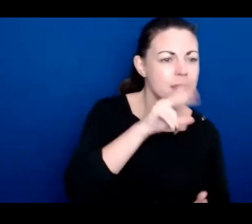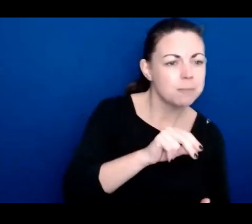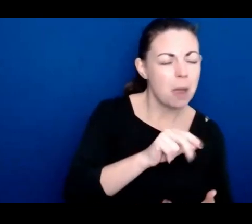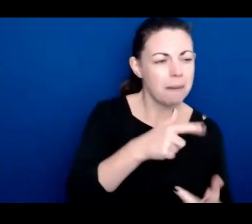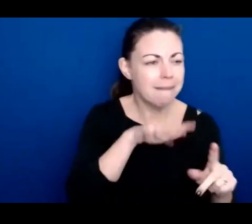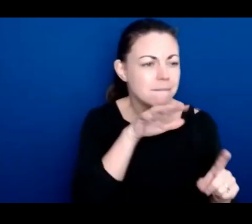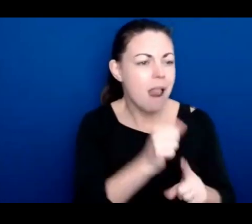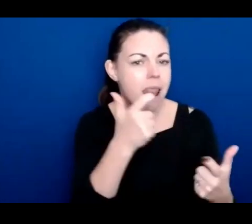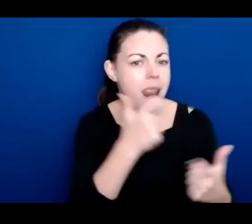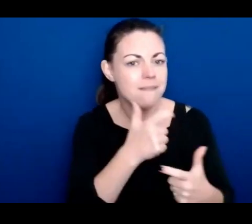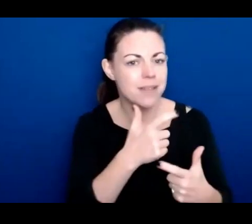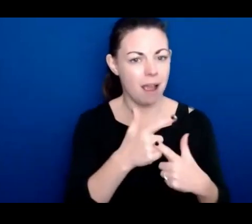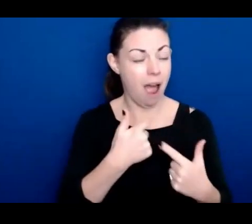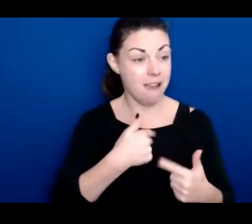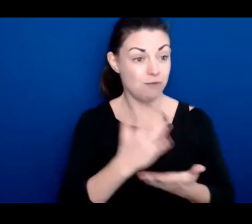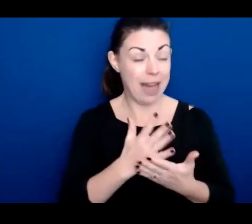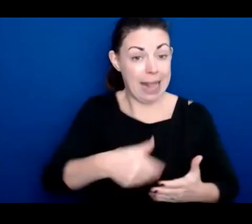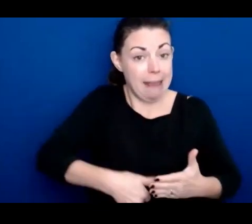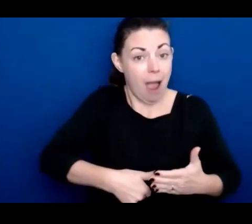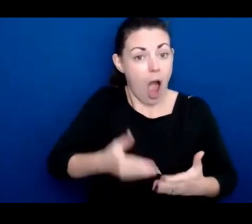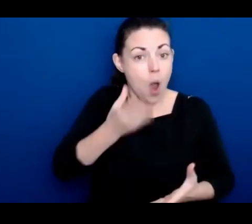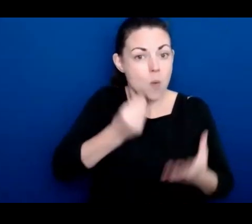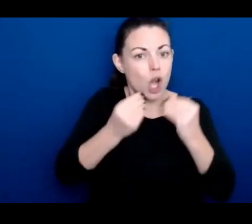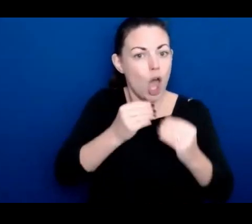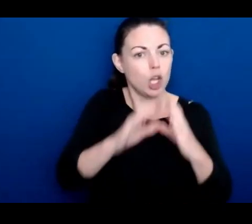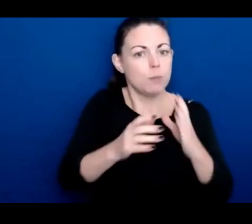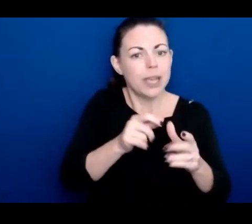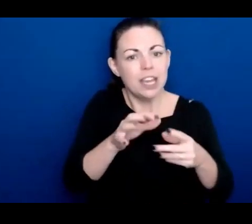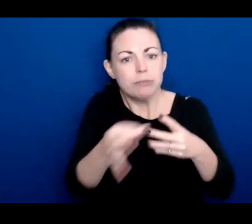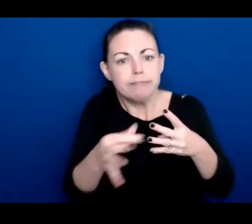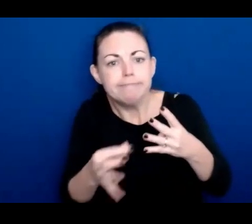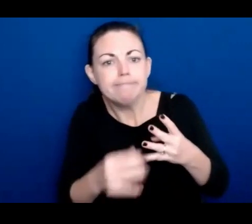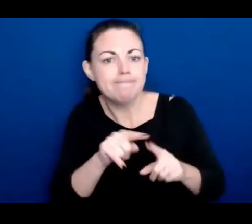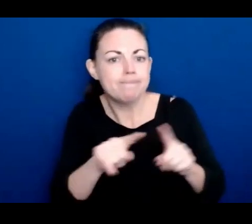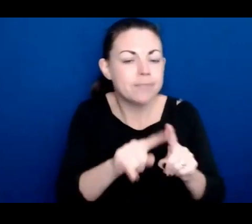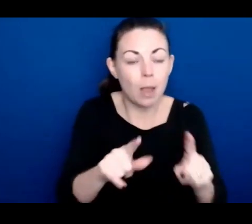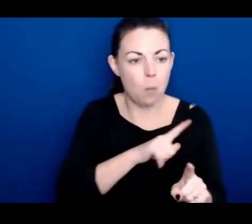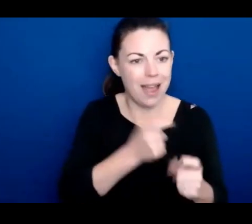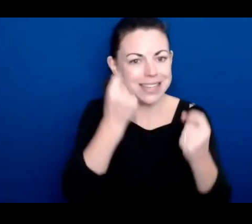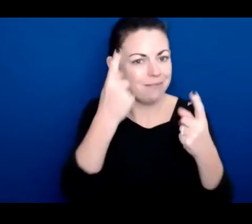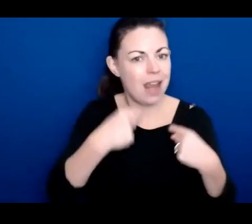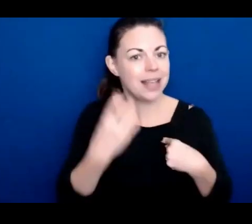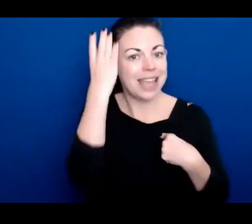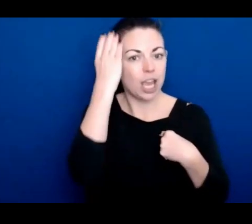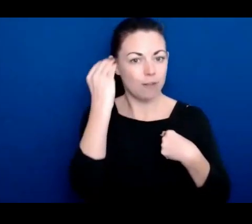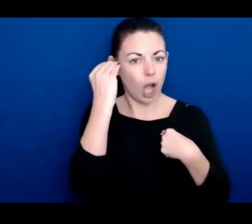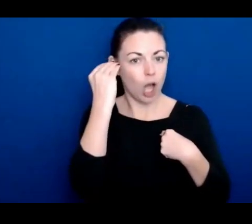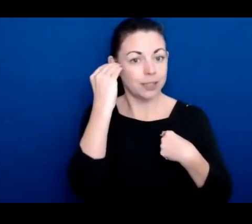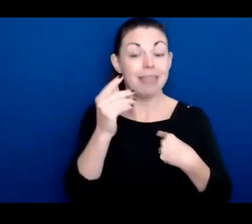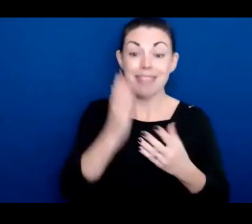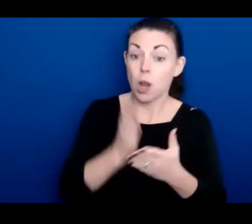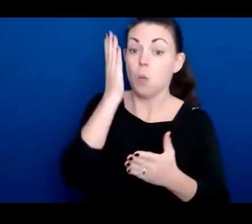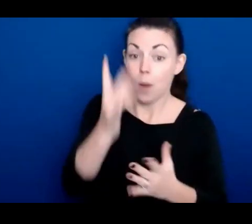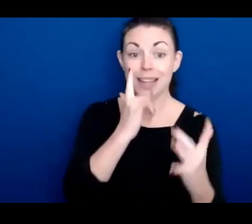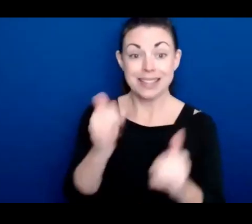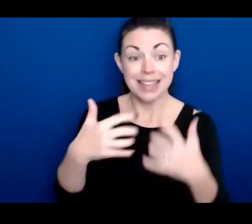actually learning myself to communicate because I didn't realize I had this issue. And testing the equipment really opened up the